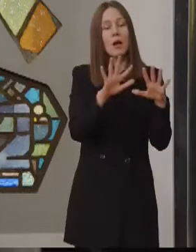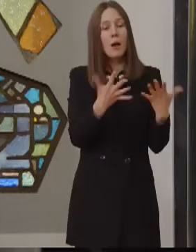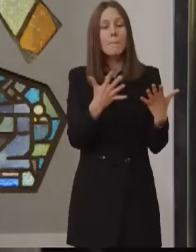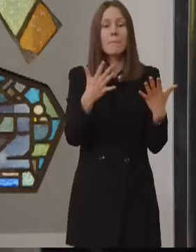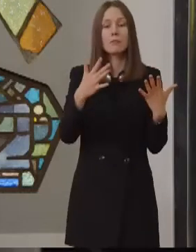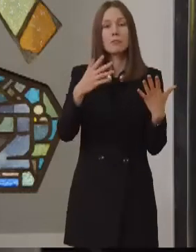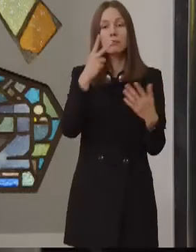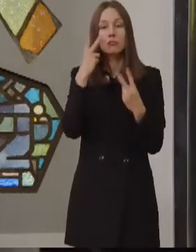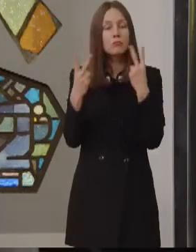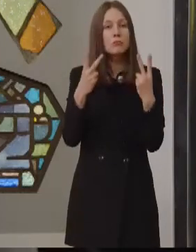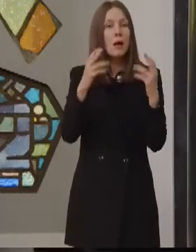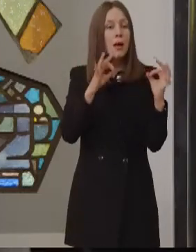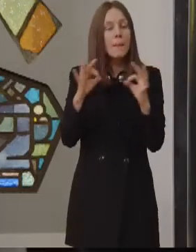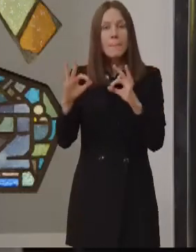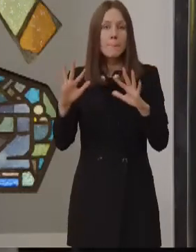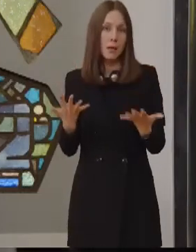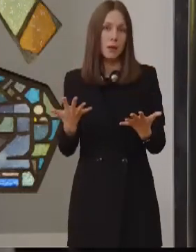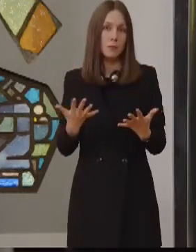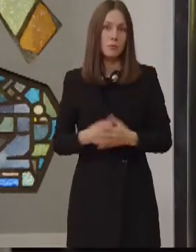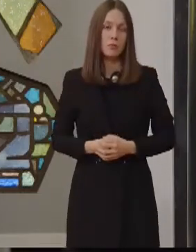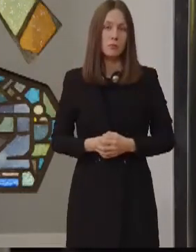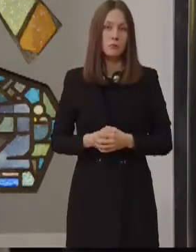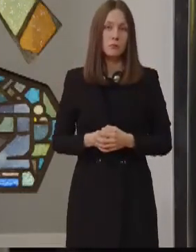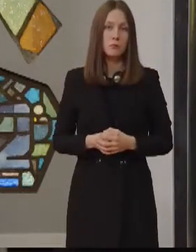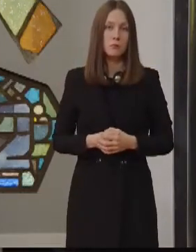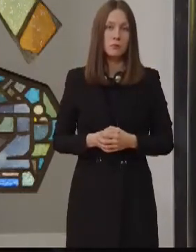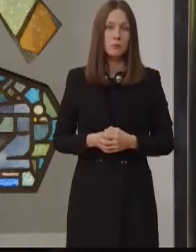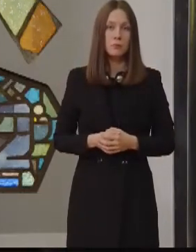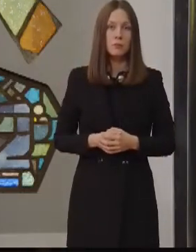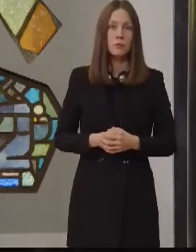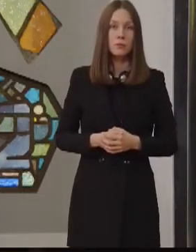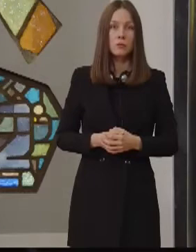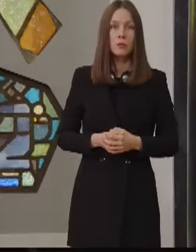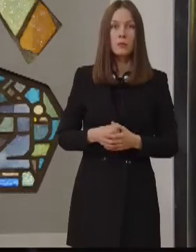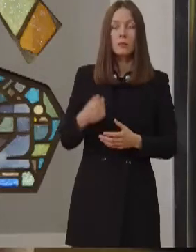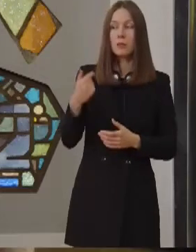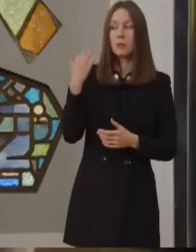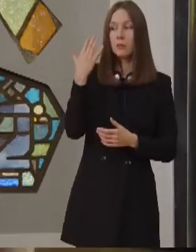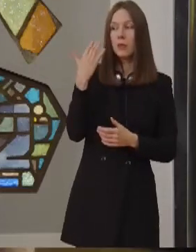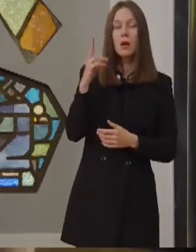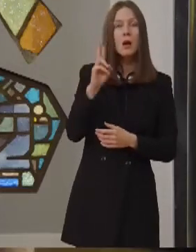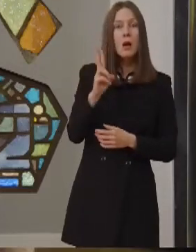not only at the values, but also at the practical aspects. And